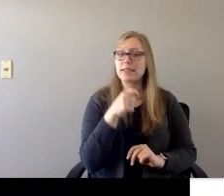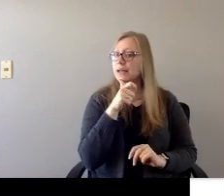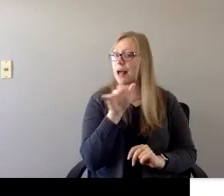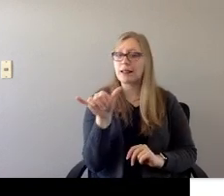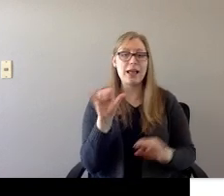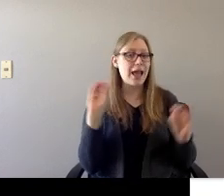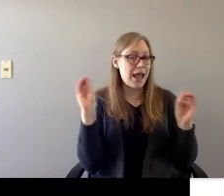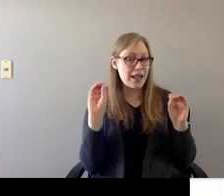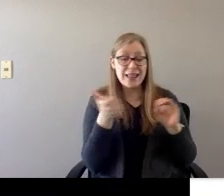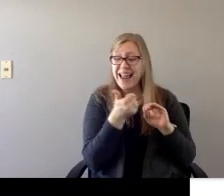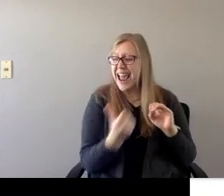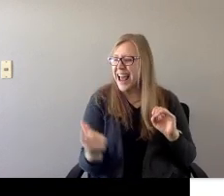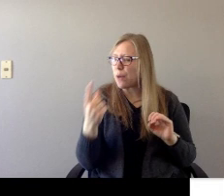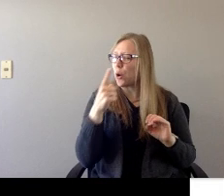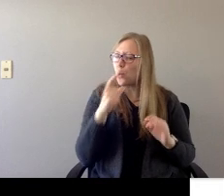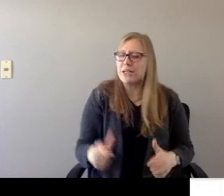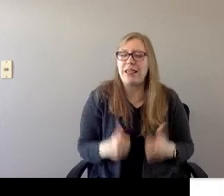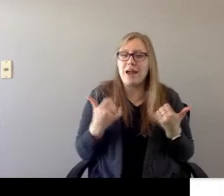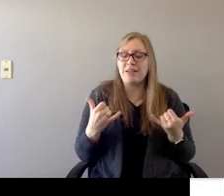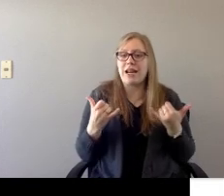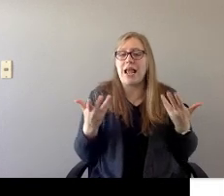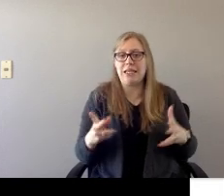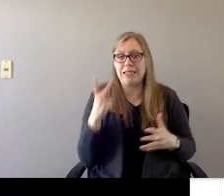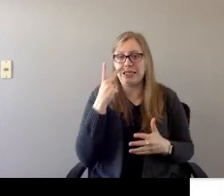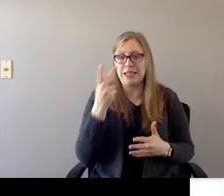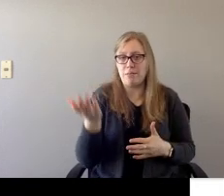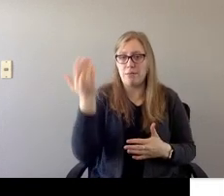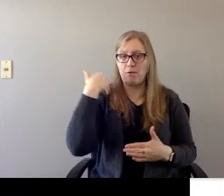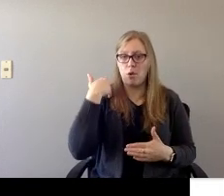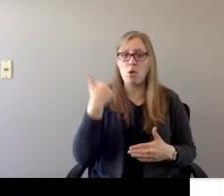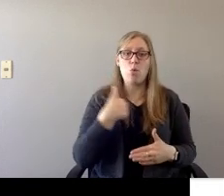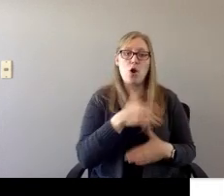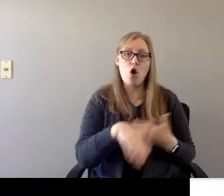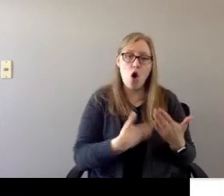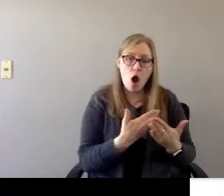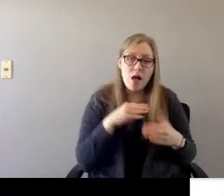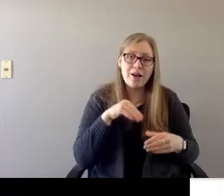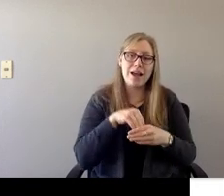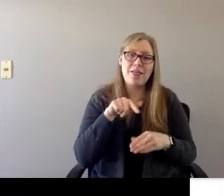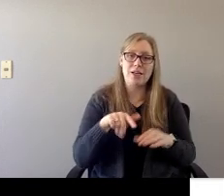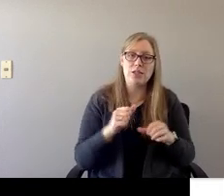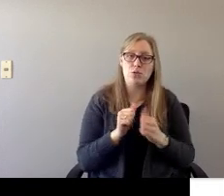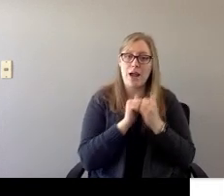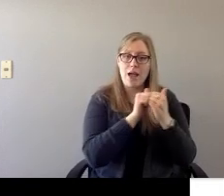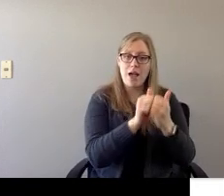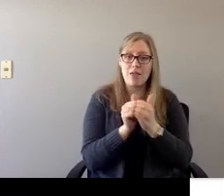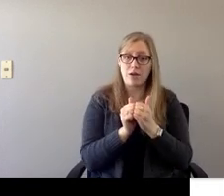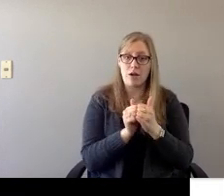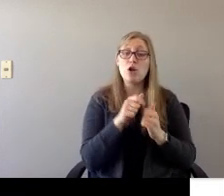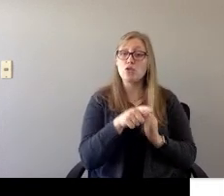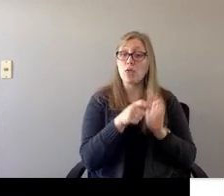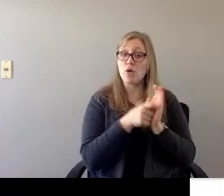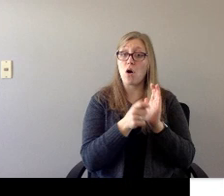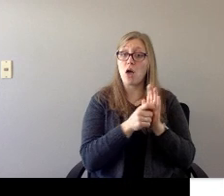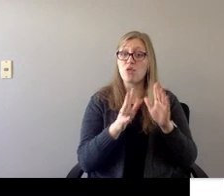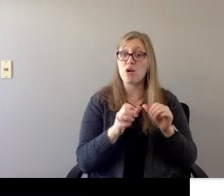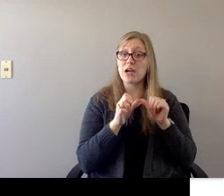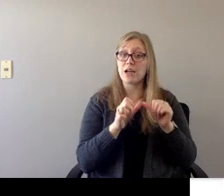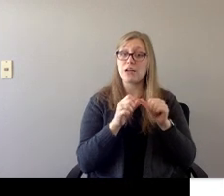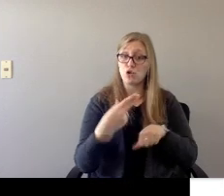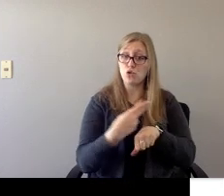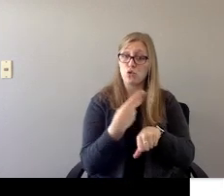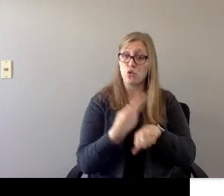alive has ever seen. We are all in this together. So, this author continues to use